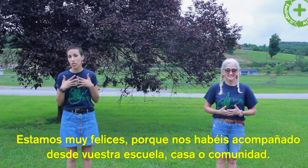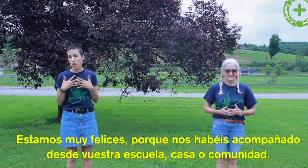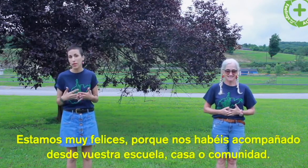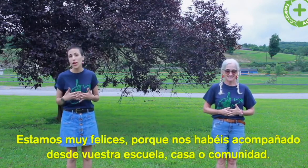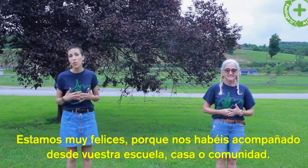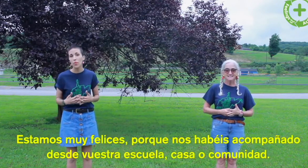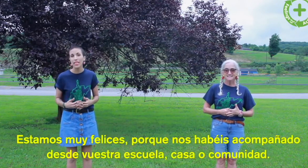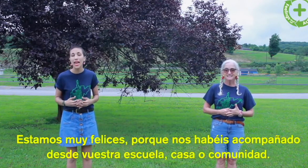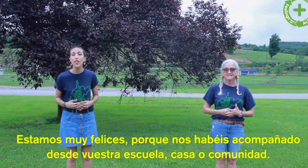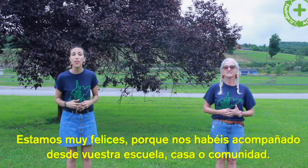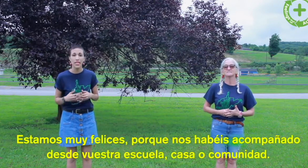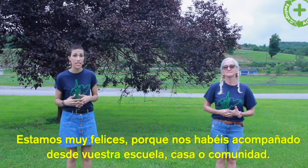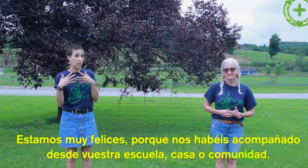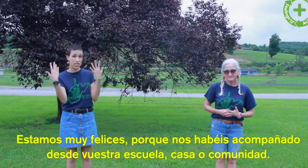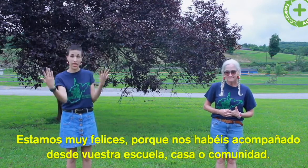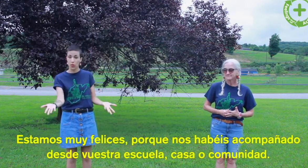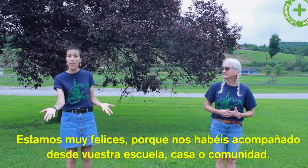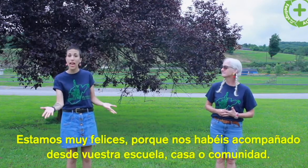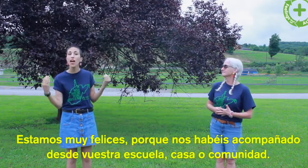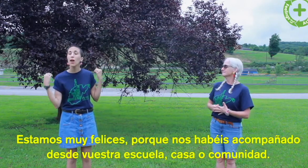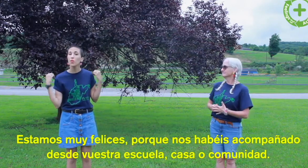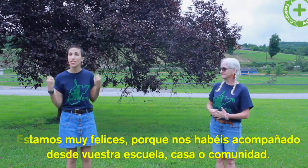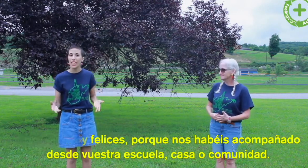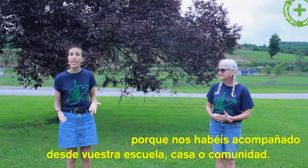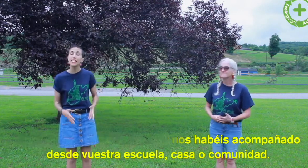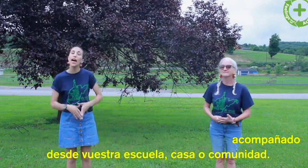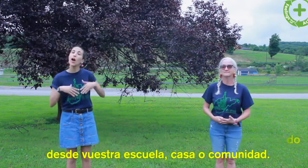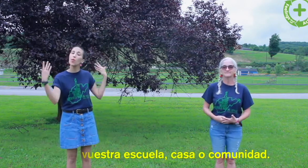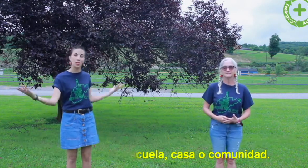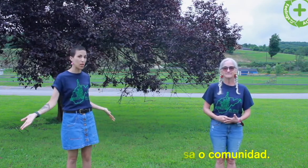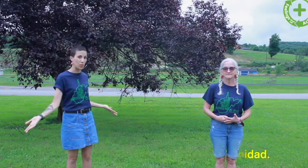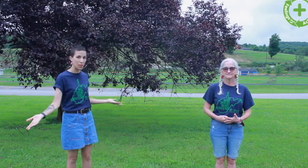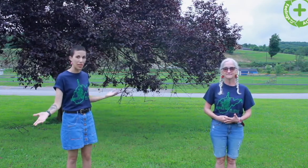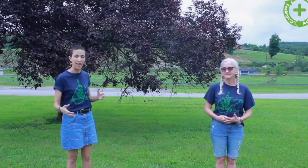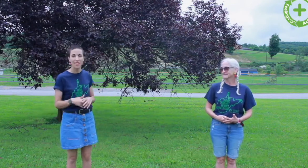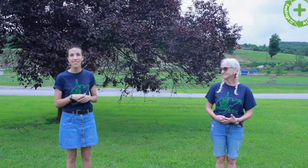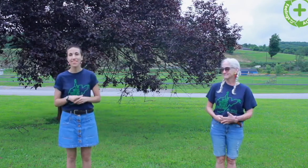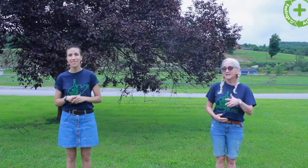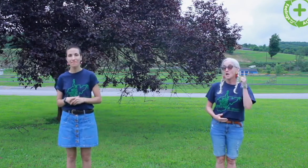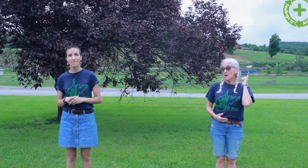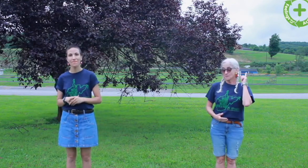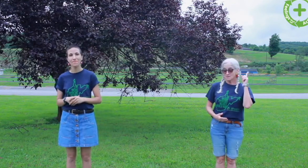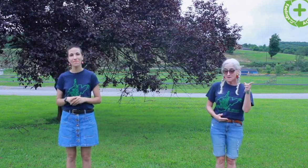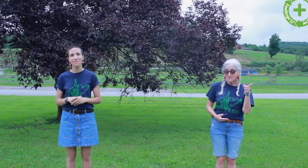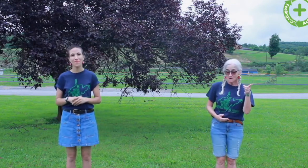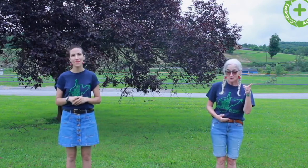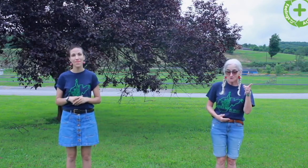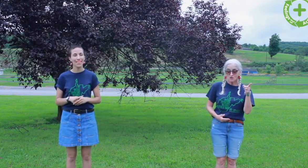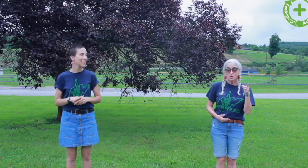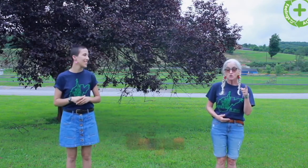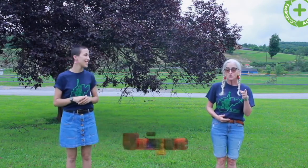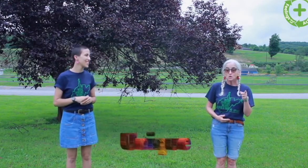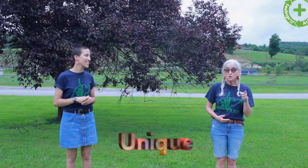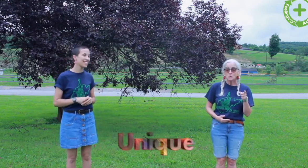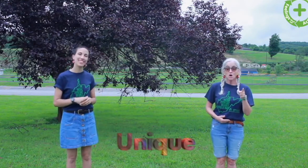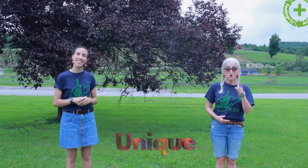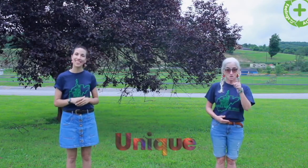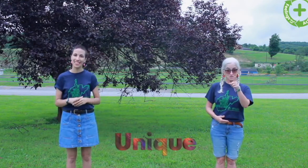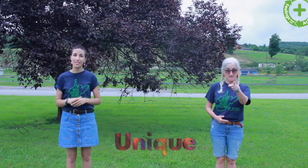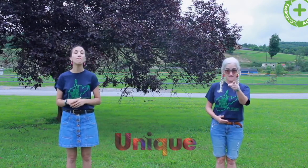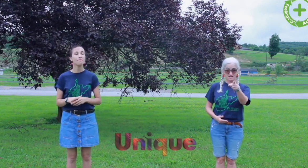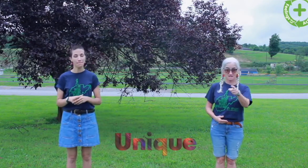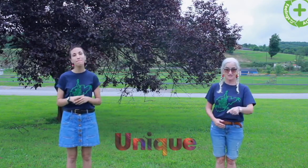you've joined us today from your home, your school, and our community. Remember, you